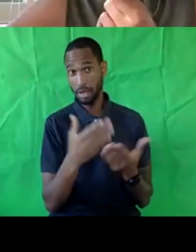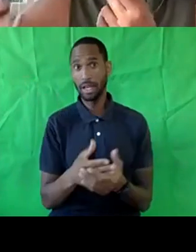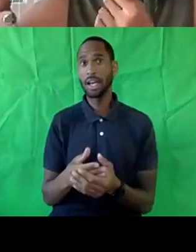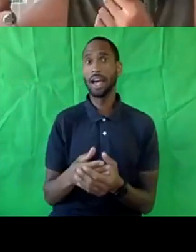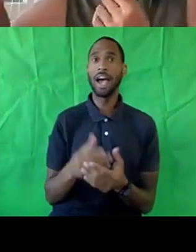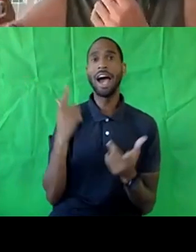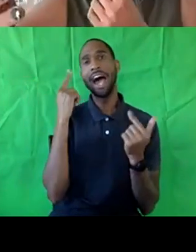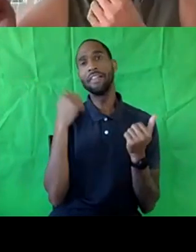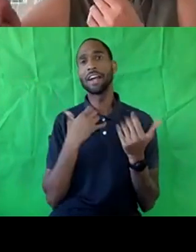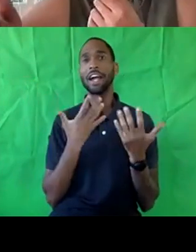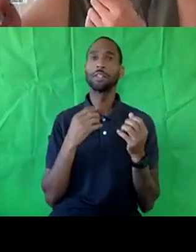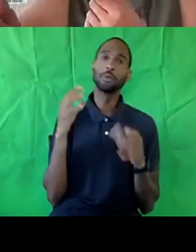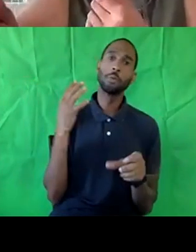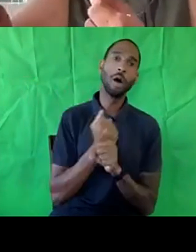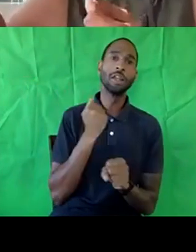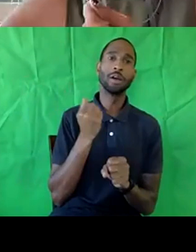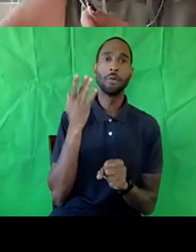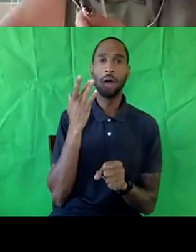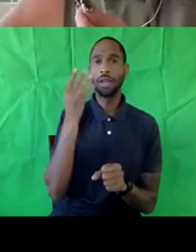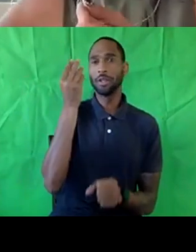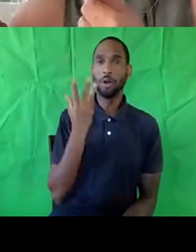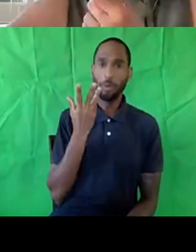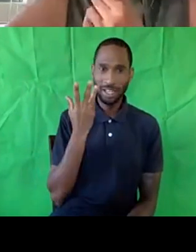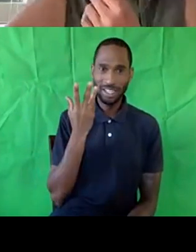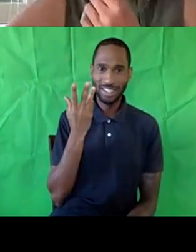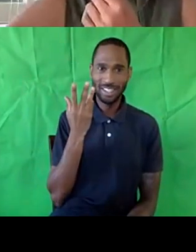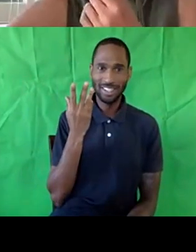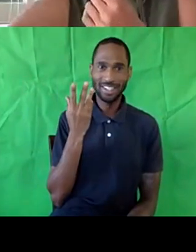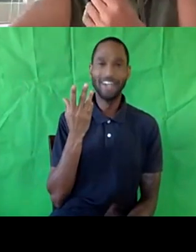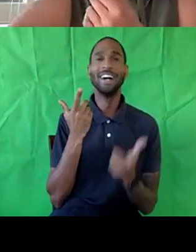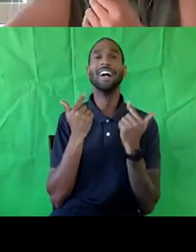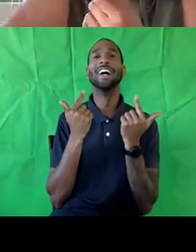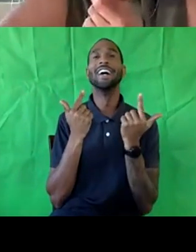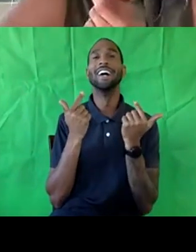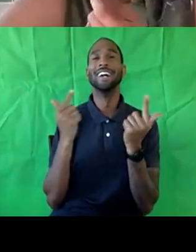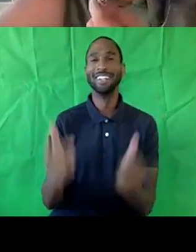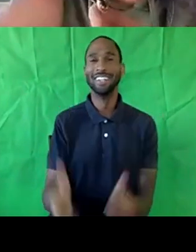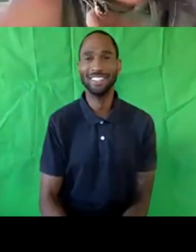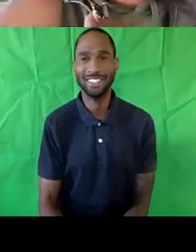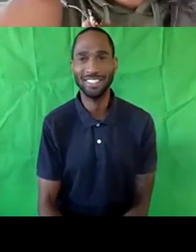I think that I just won because you told me.